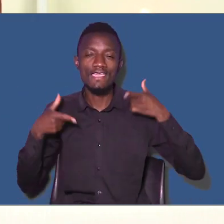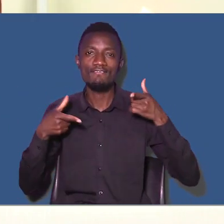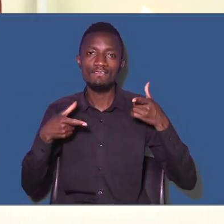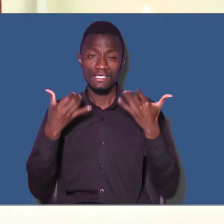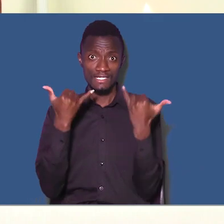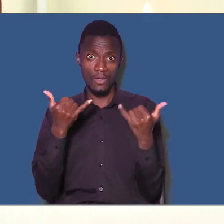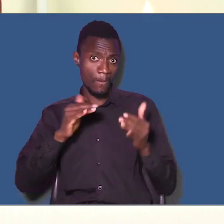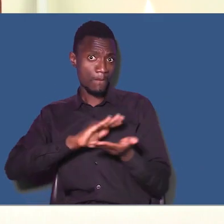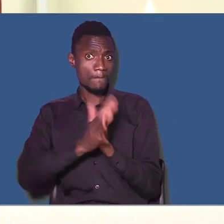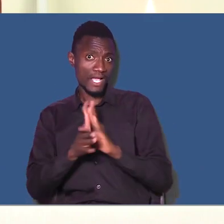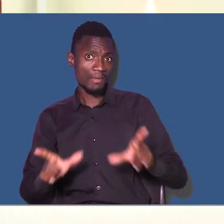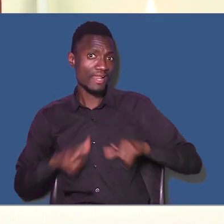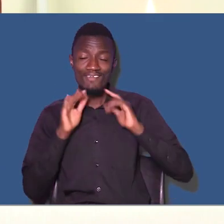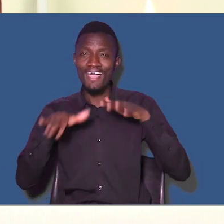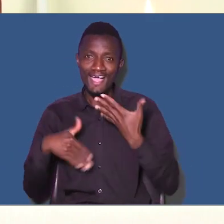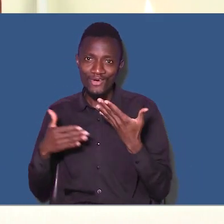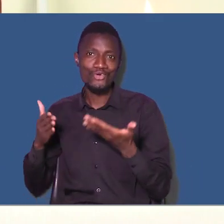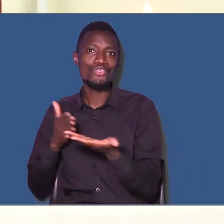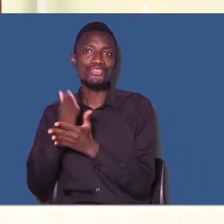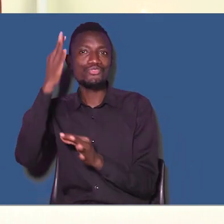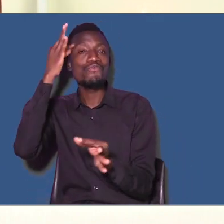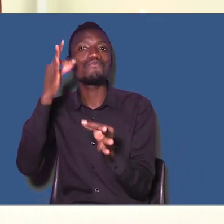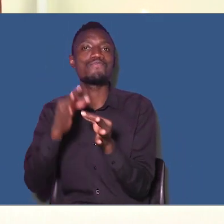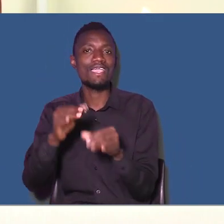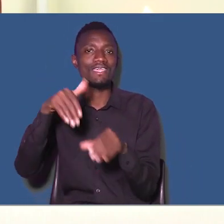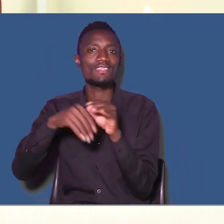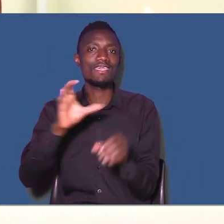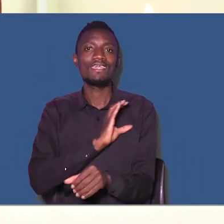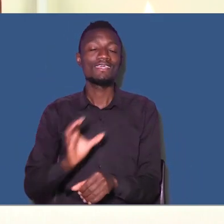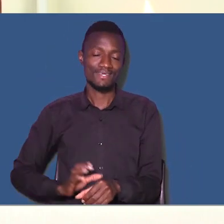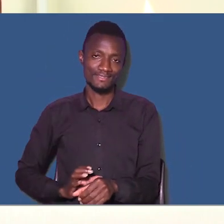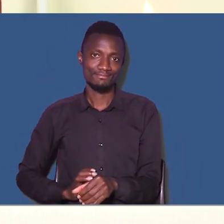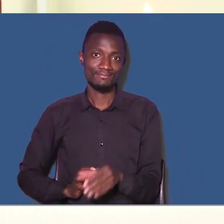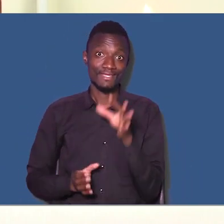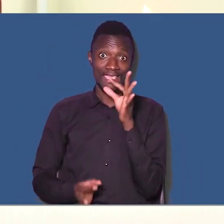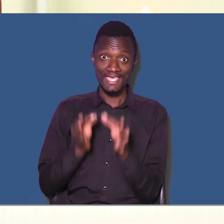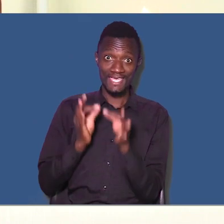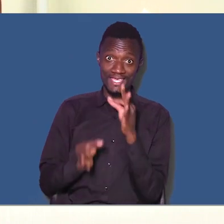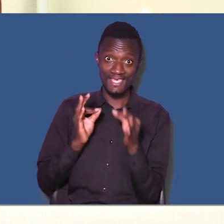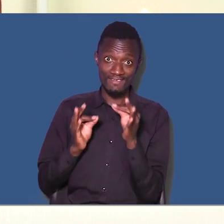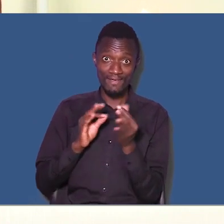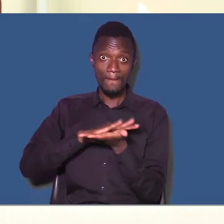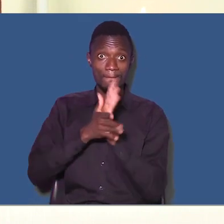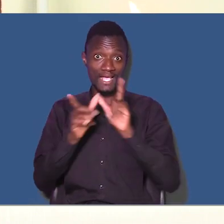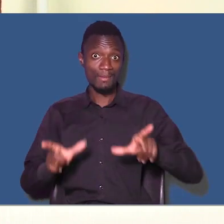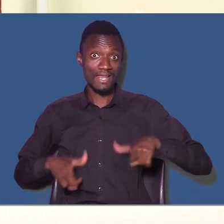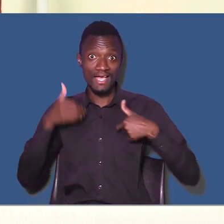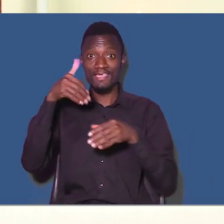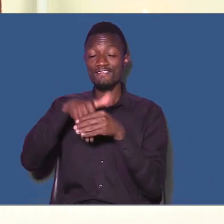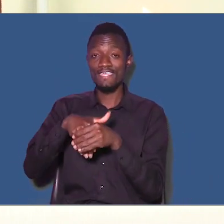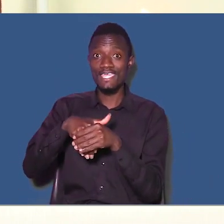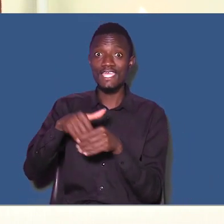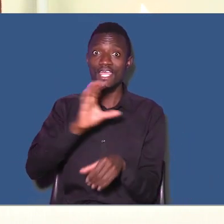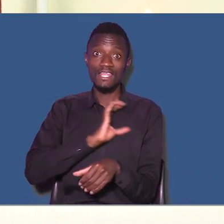Christ. One must first be alive or made alive in Christ in order to experience this abundant